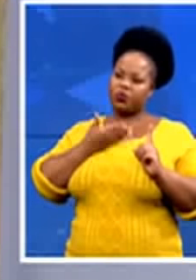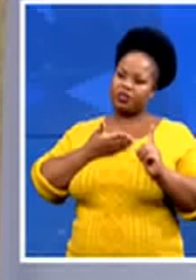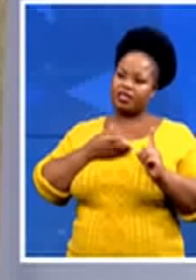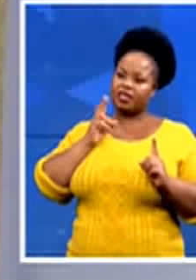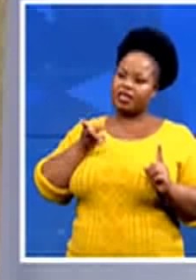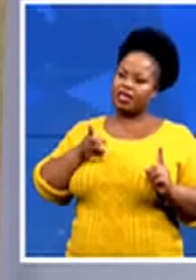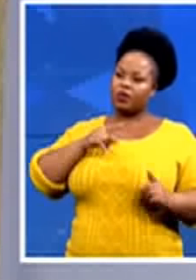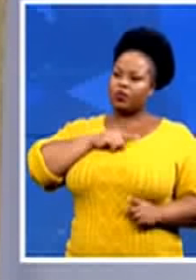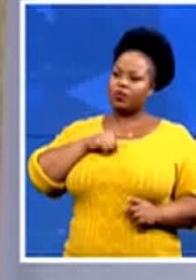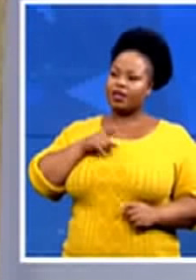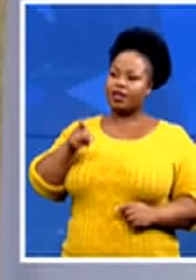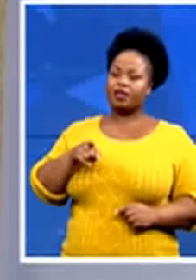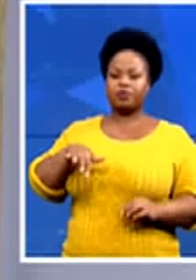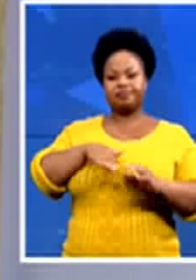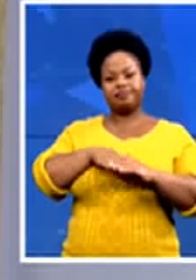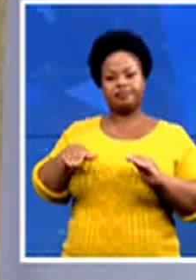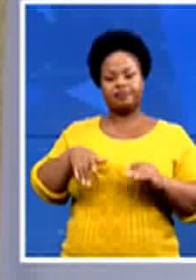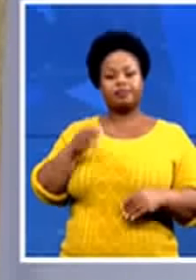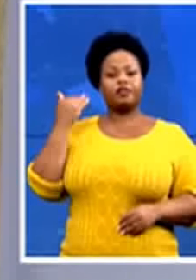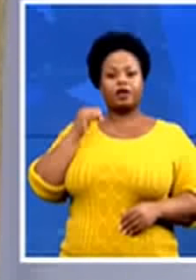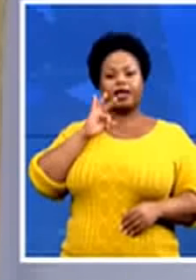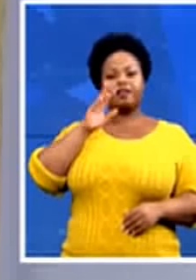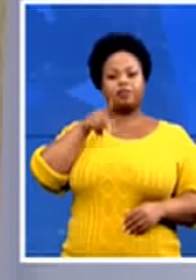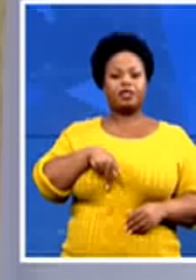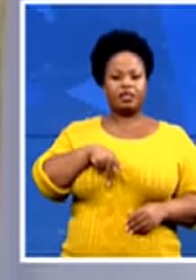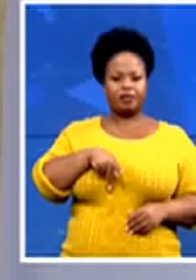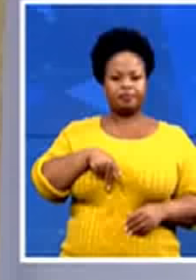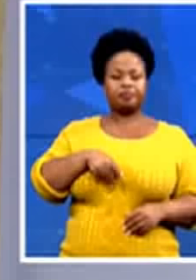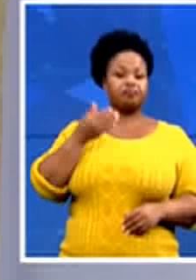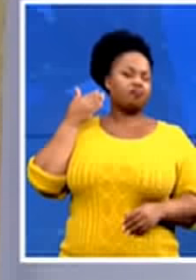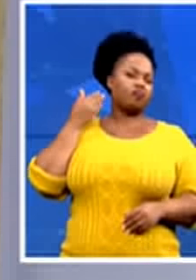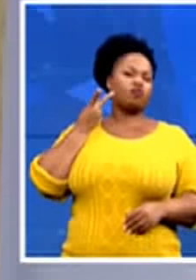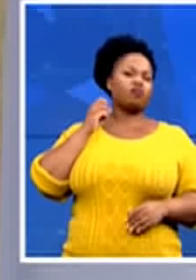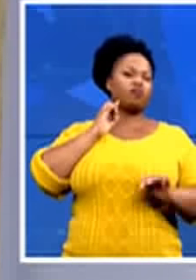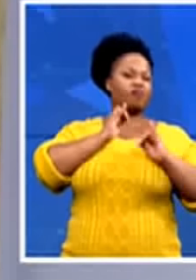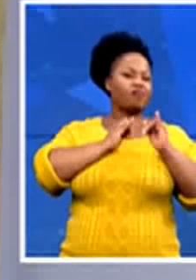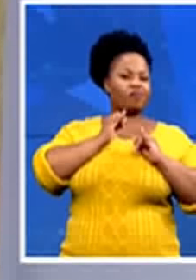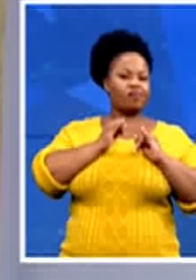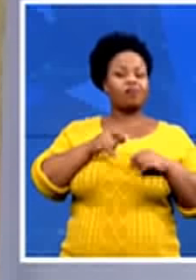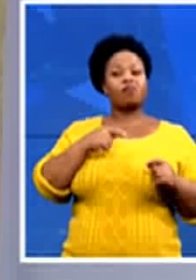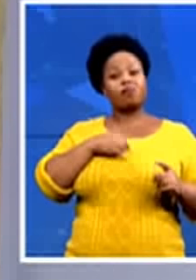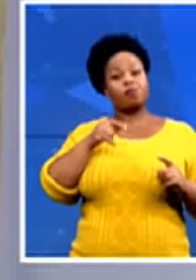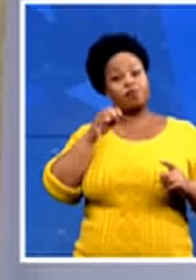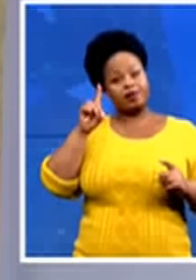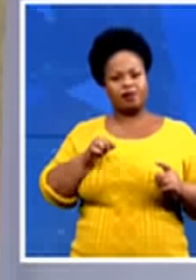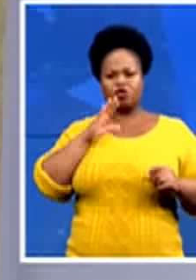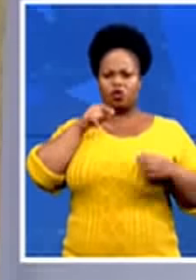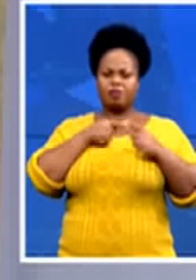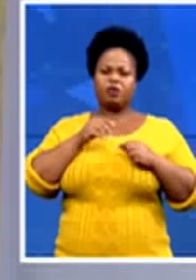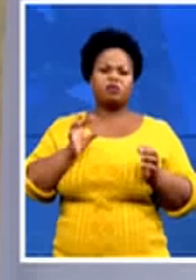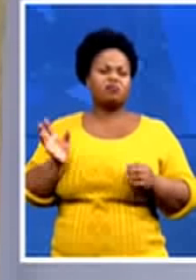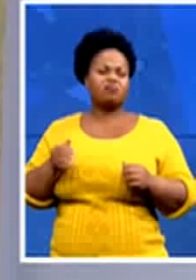for example, the IFP in 2011, and Spamandla was speaking about how it was a difficult, difficult